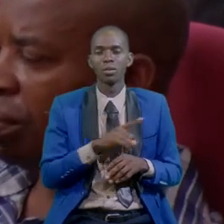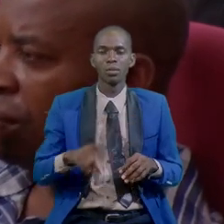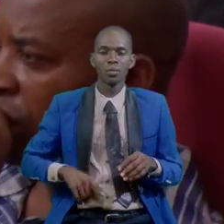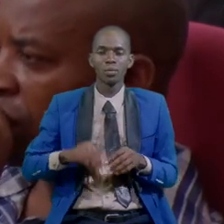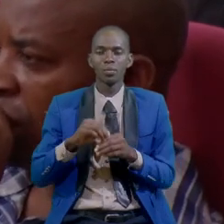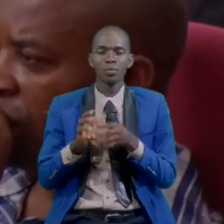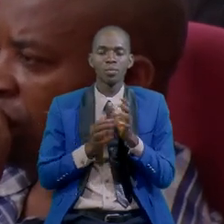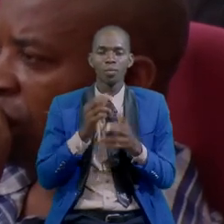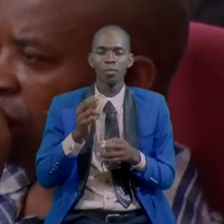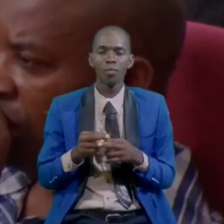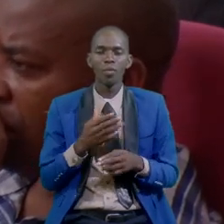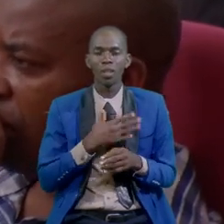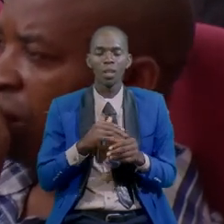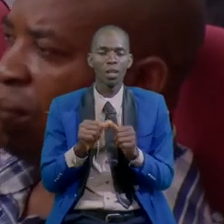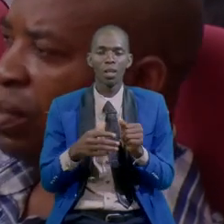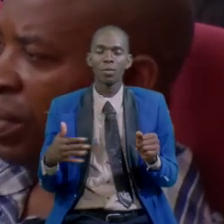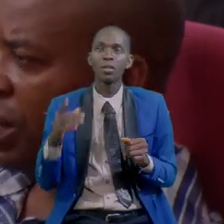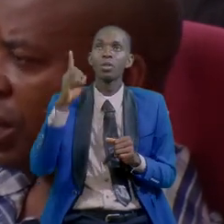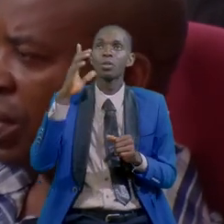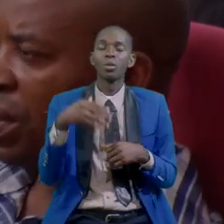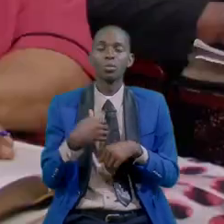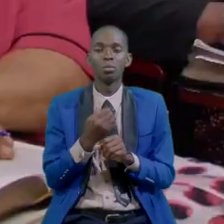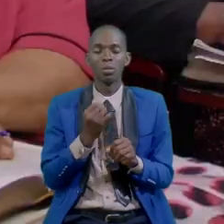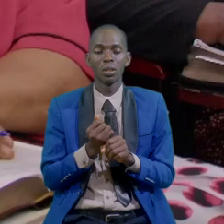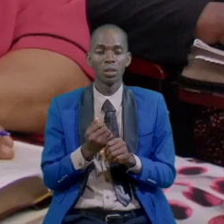makes available, you will find in